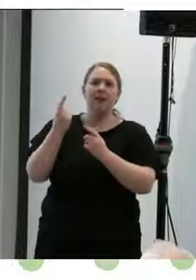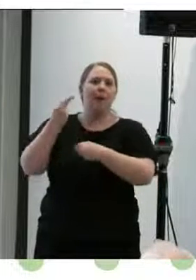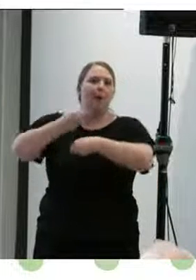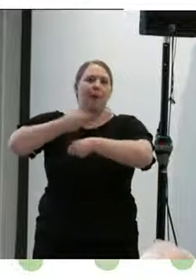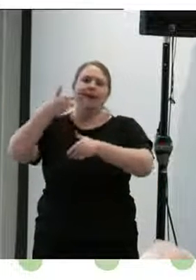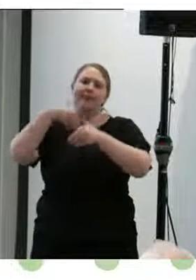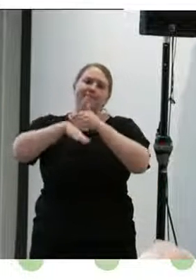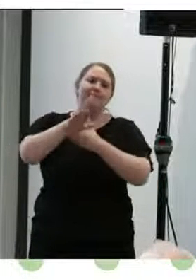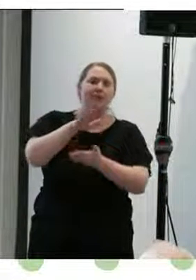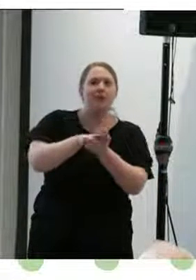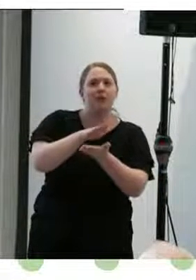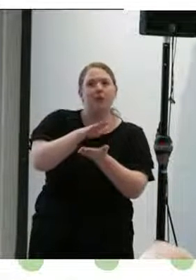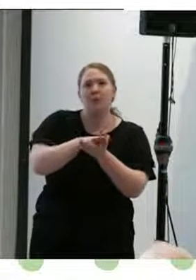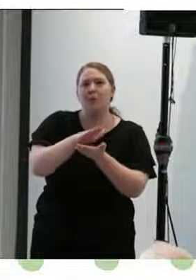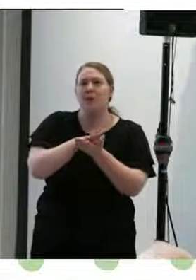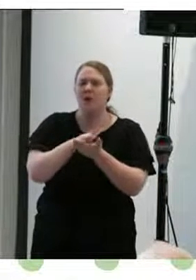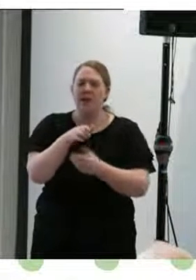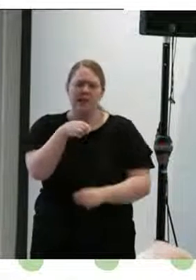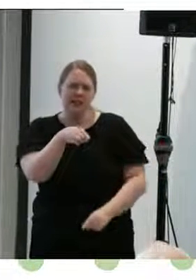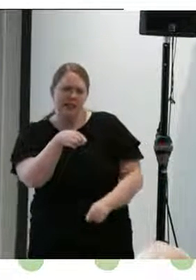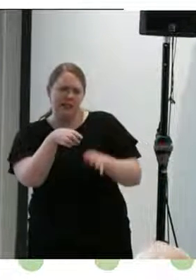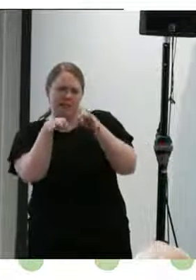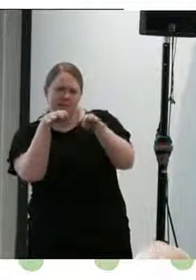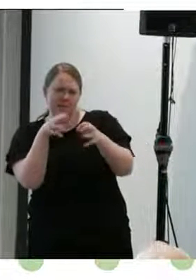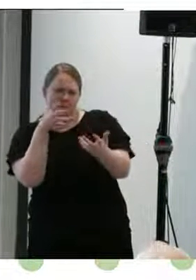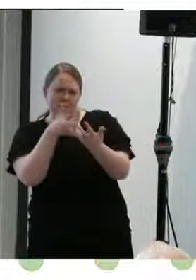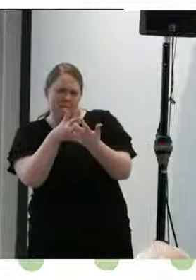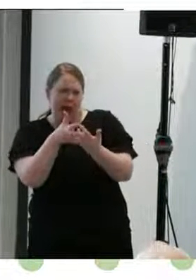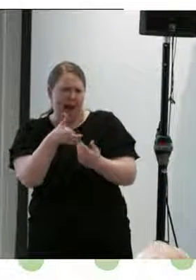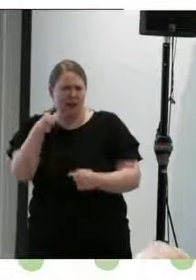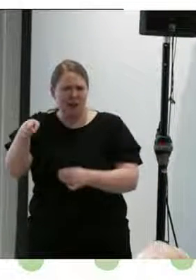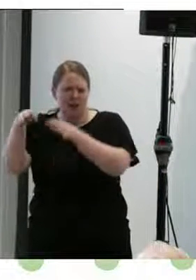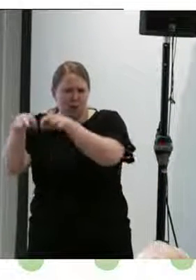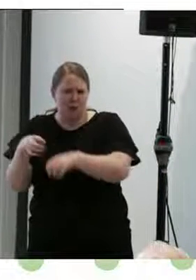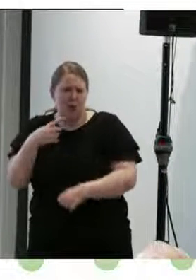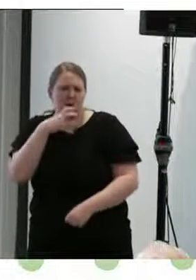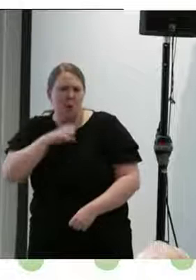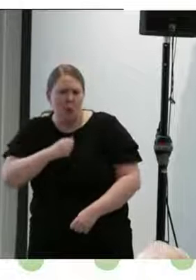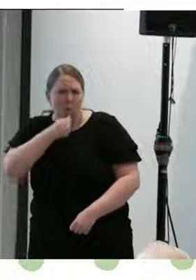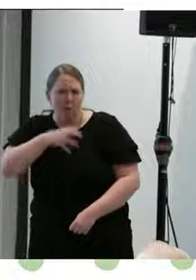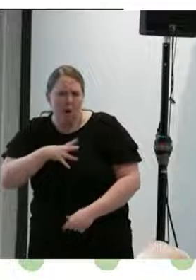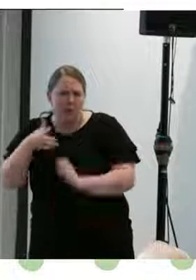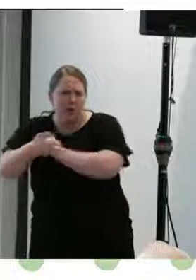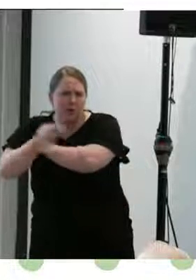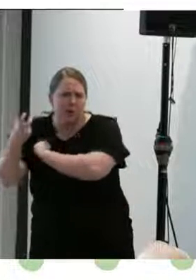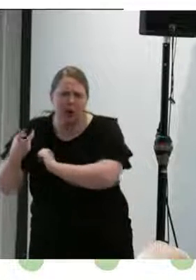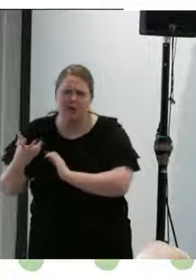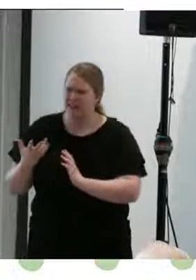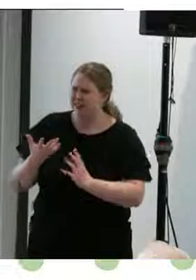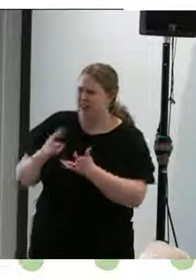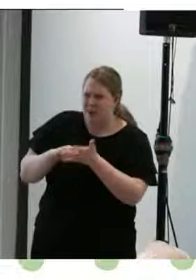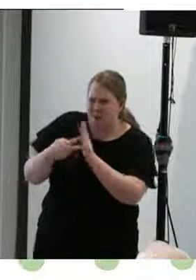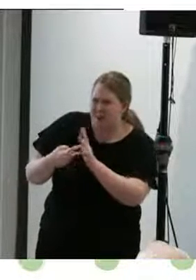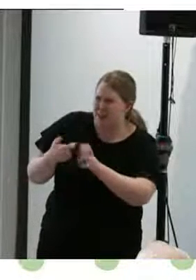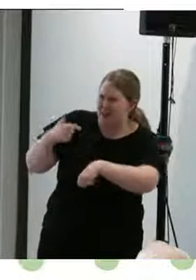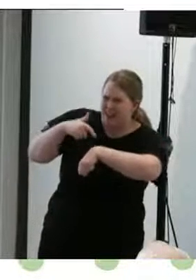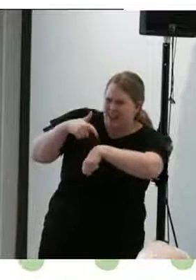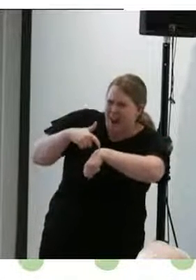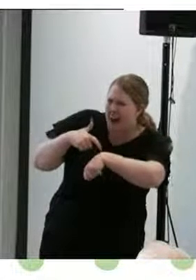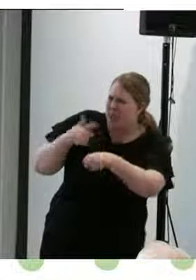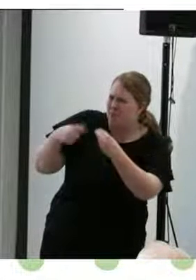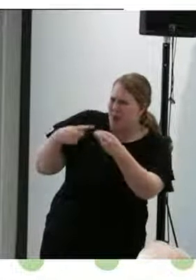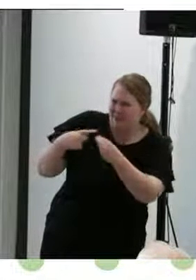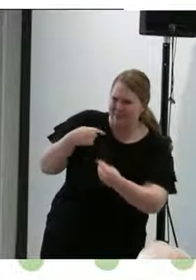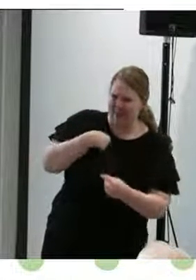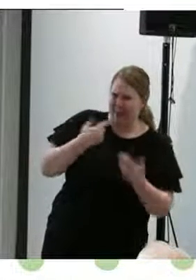day, you fit the description of an old lady getting robbed, and it was confusing. I'm like, What do you mean? What time was it? I was